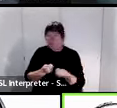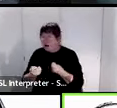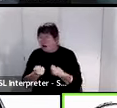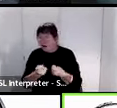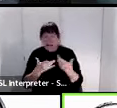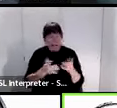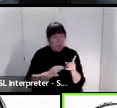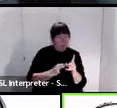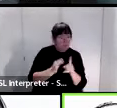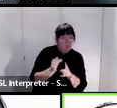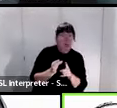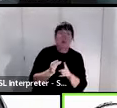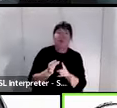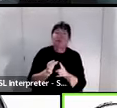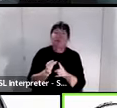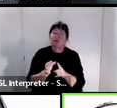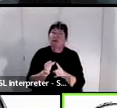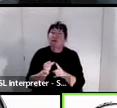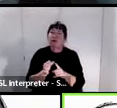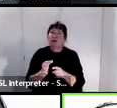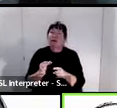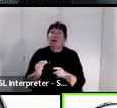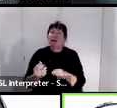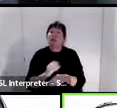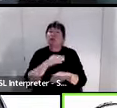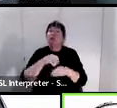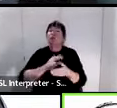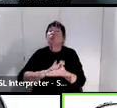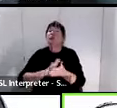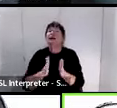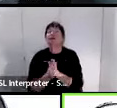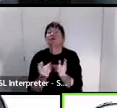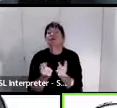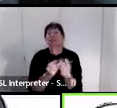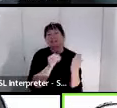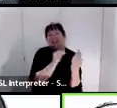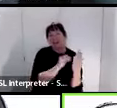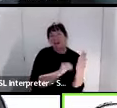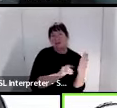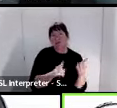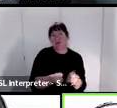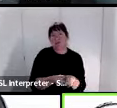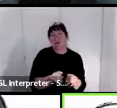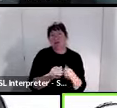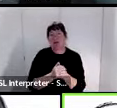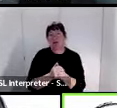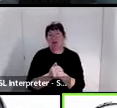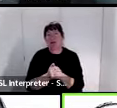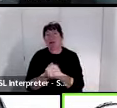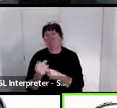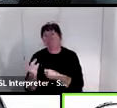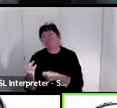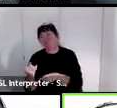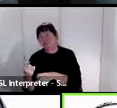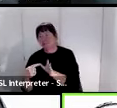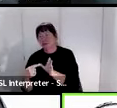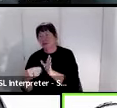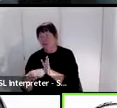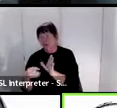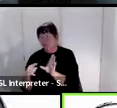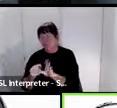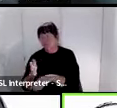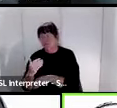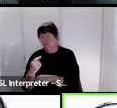do, those real practical things. And I really, I'm talking with Amy, she made a lovely, lovely comment